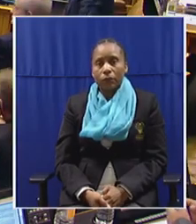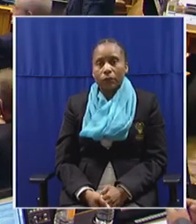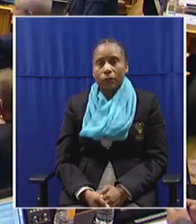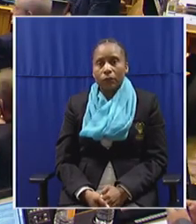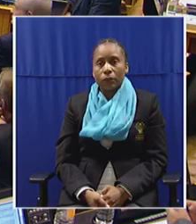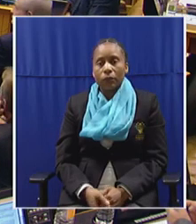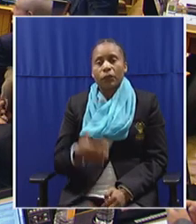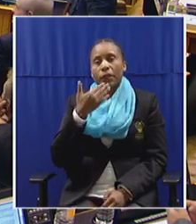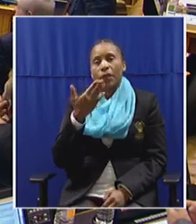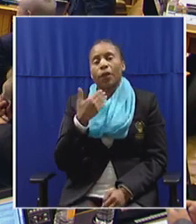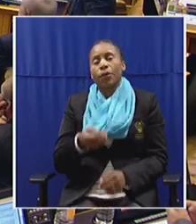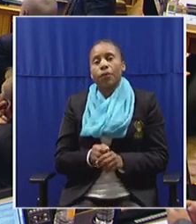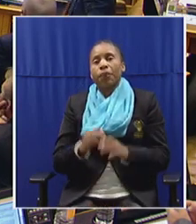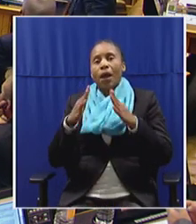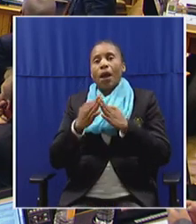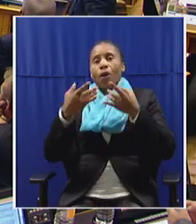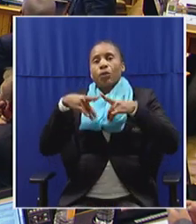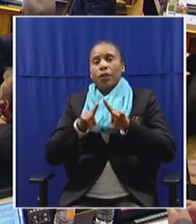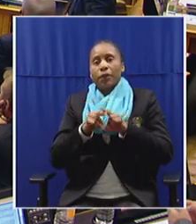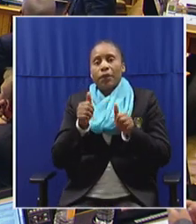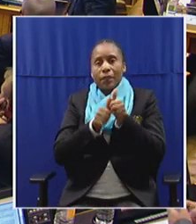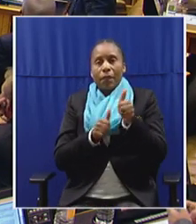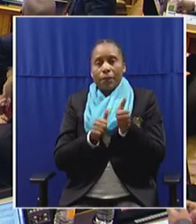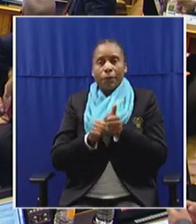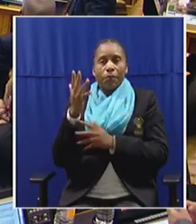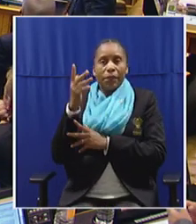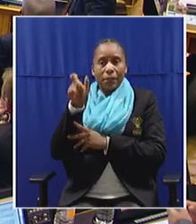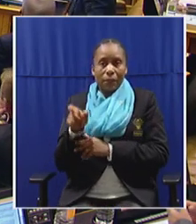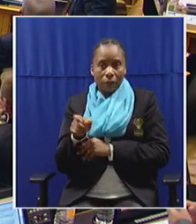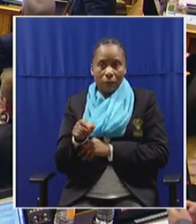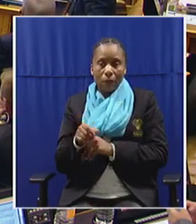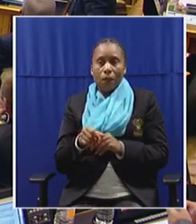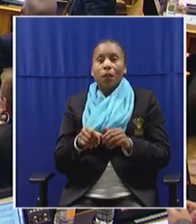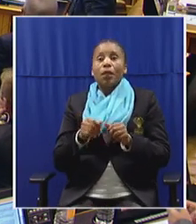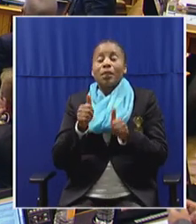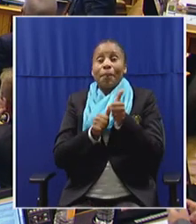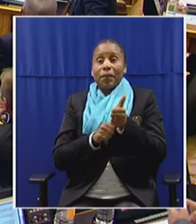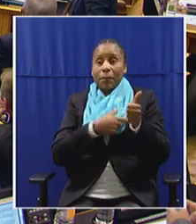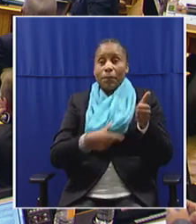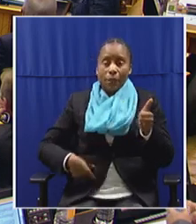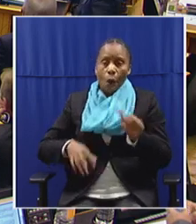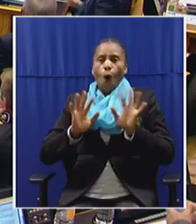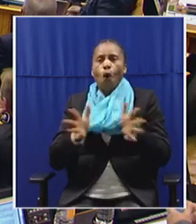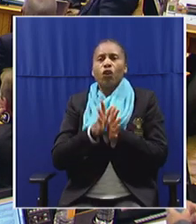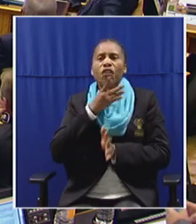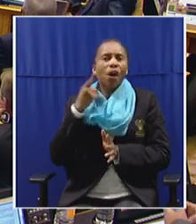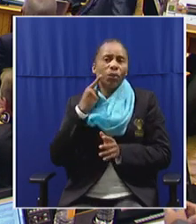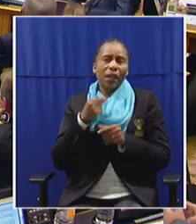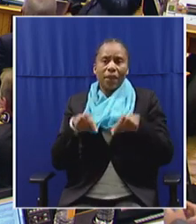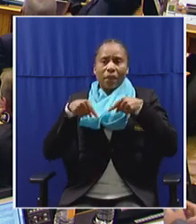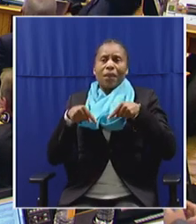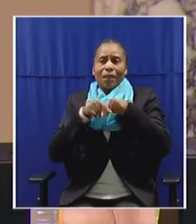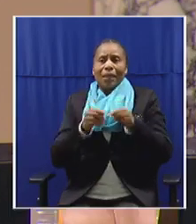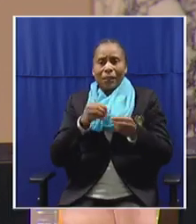Thanks, House Chair. Deputy President, it is not only drought that is threatening agribusinesses and